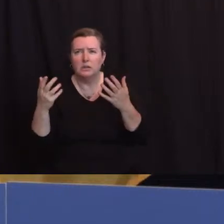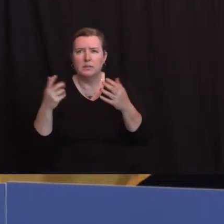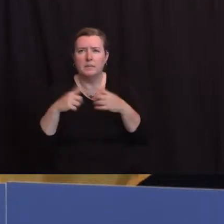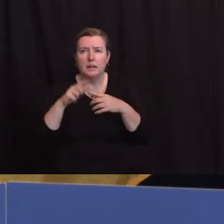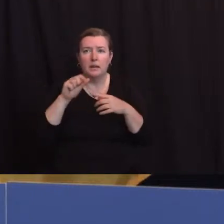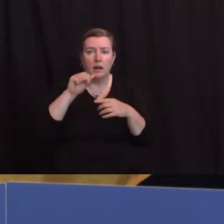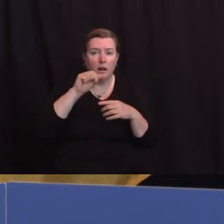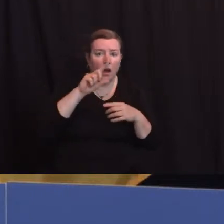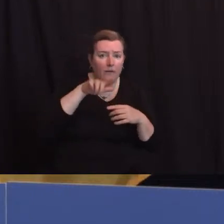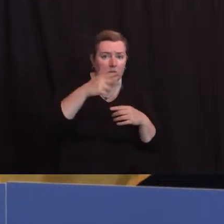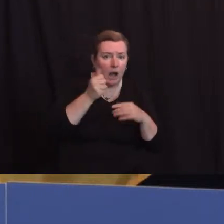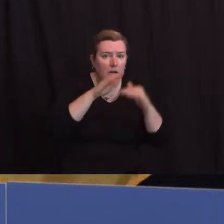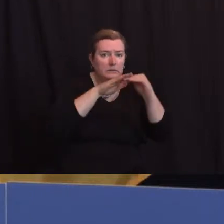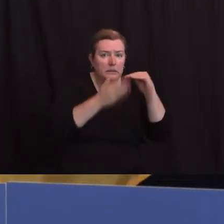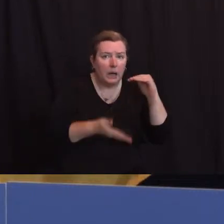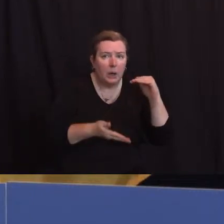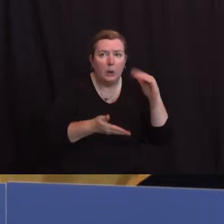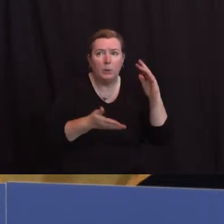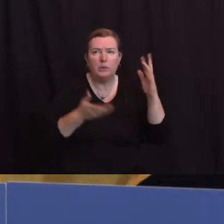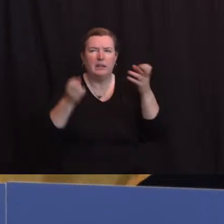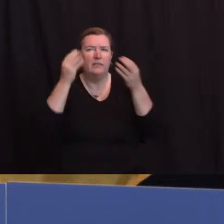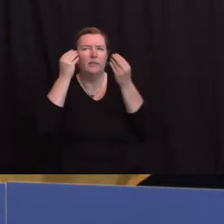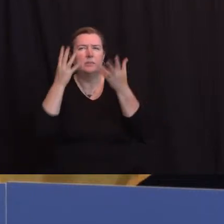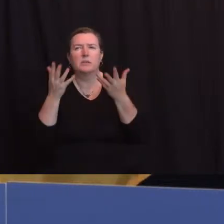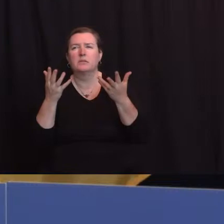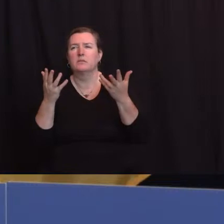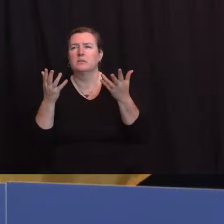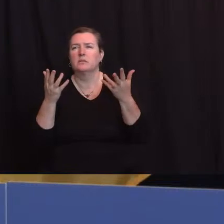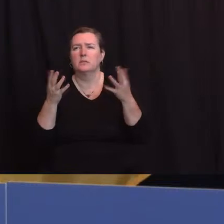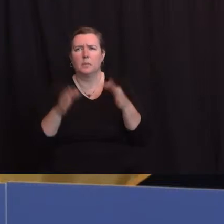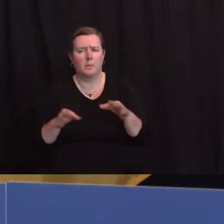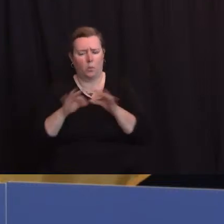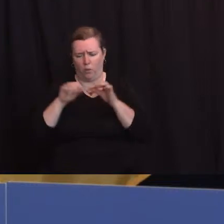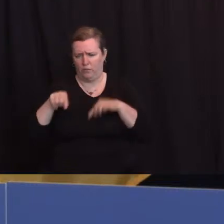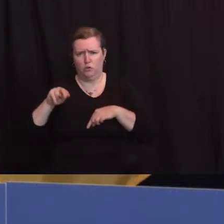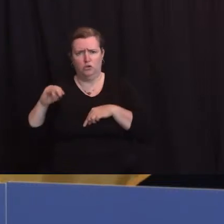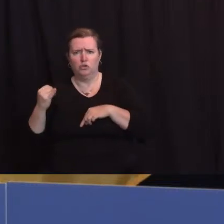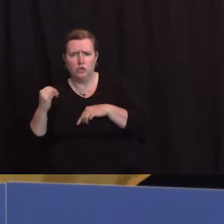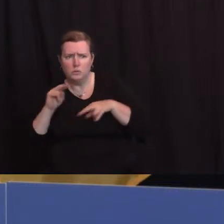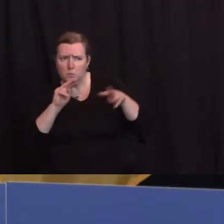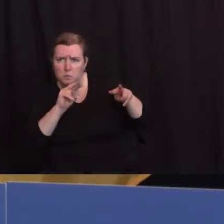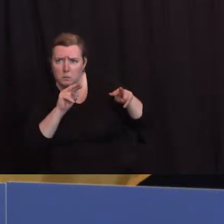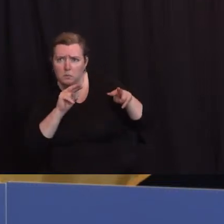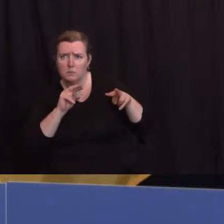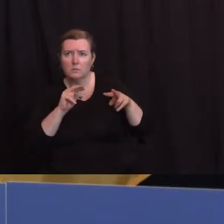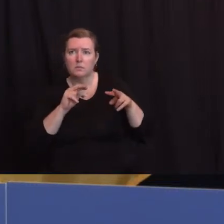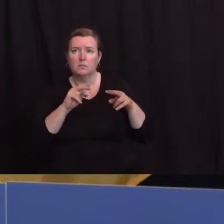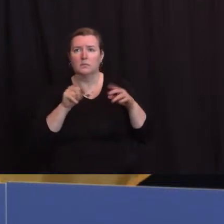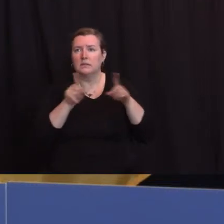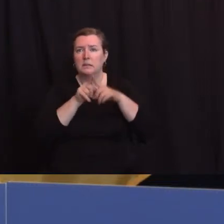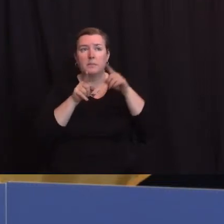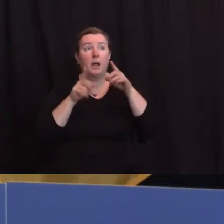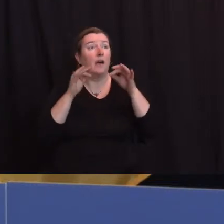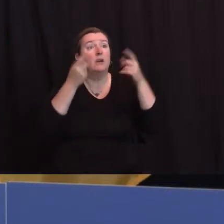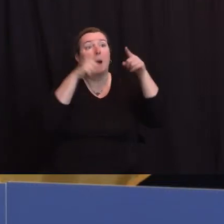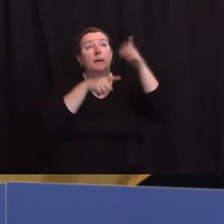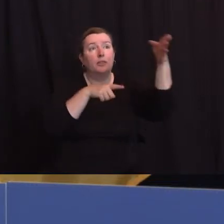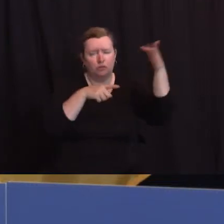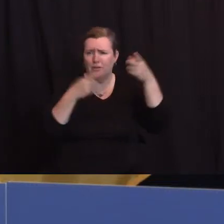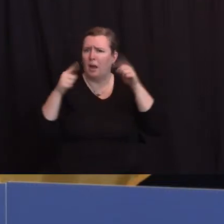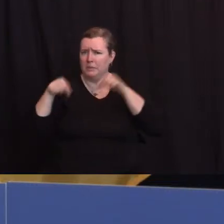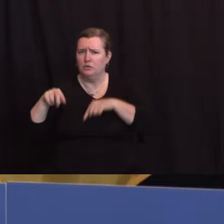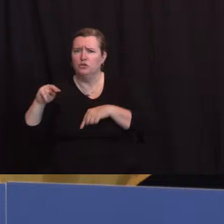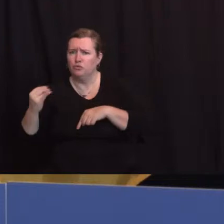So this type of information is important for us to better characterize what is circulating throughout New Jersey as